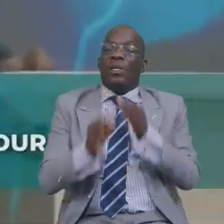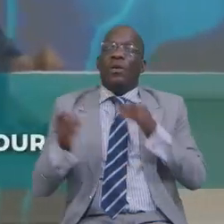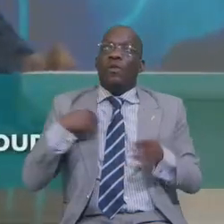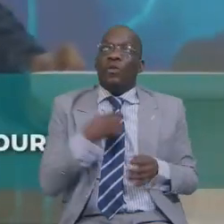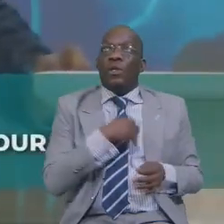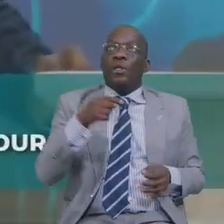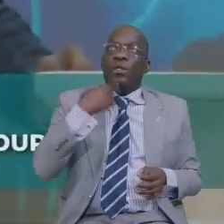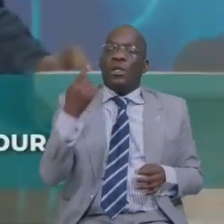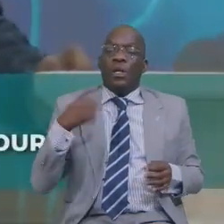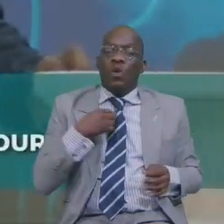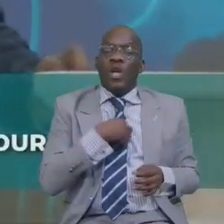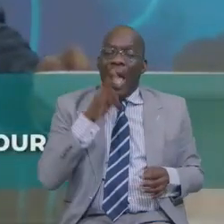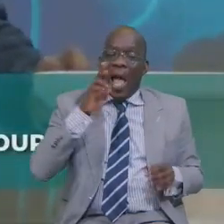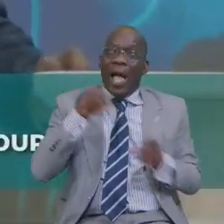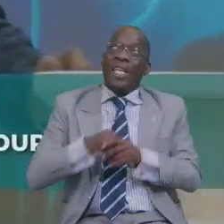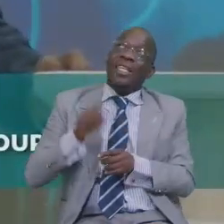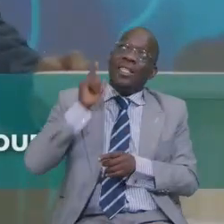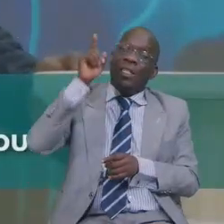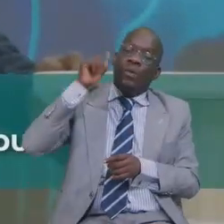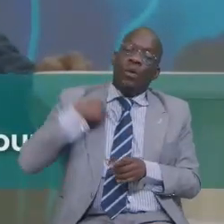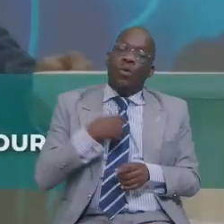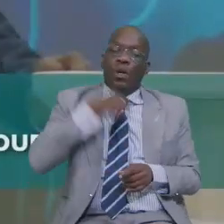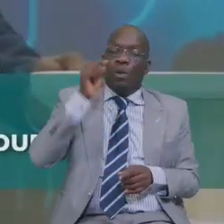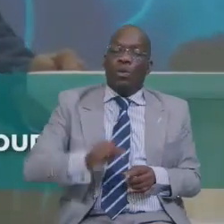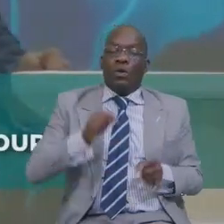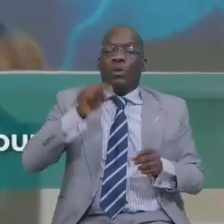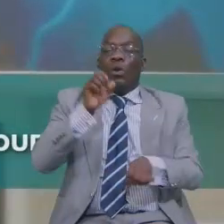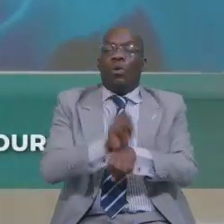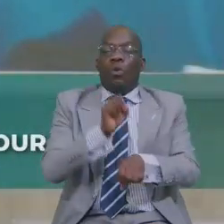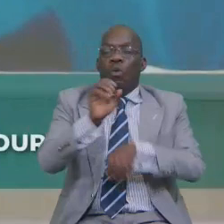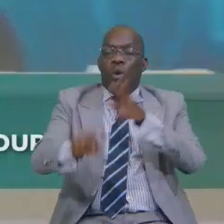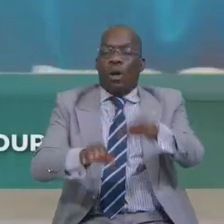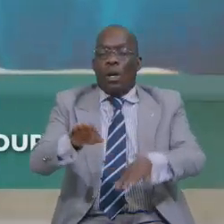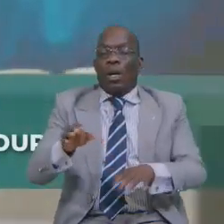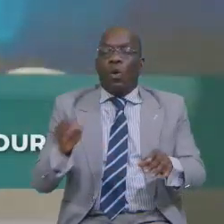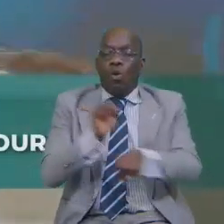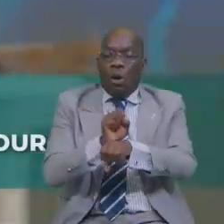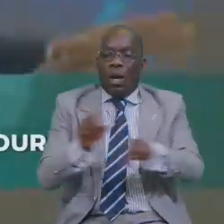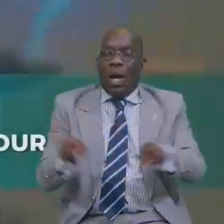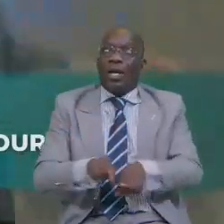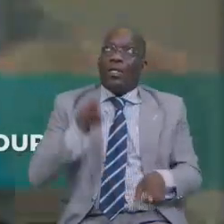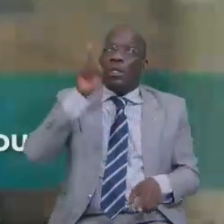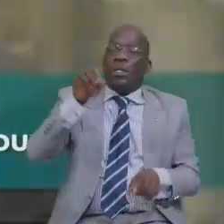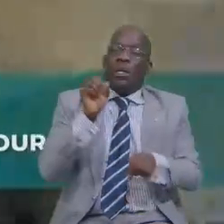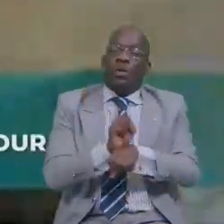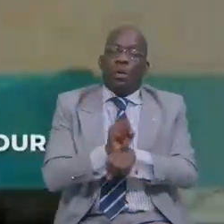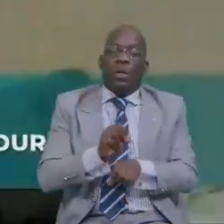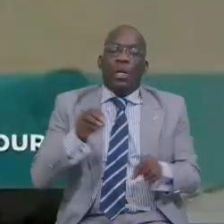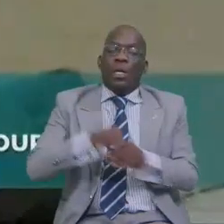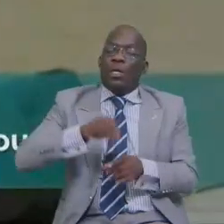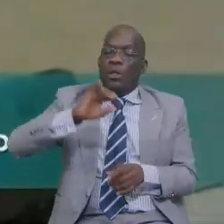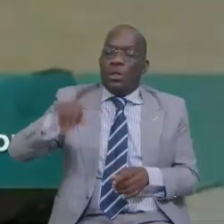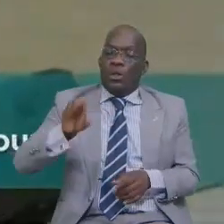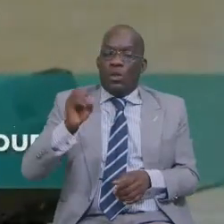must walk like he walked. That's 1 John chapter 2, verse 16, verse 6. If we say